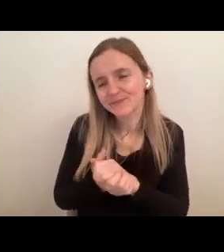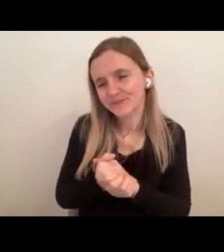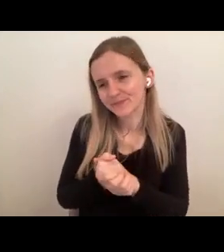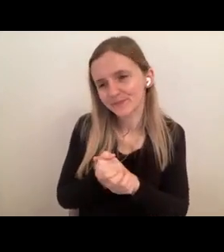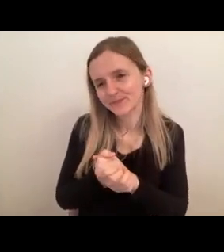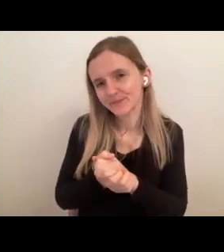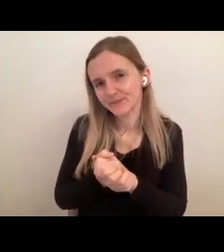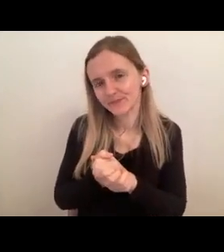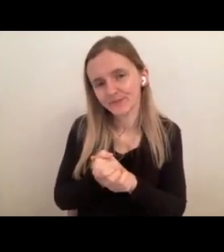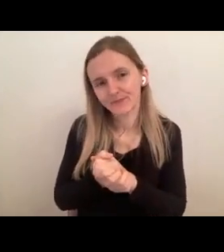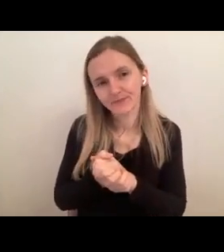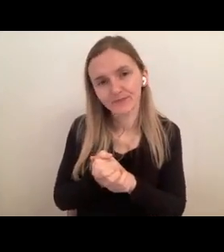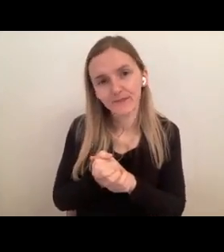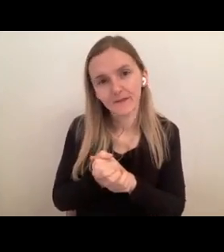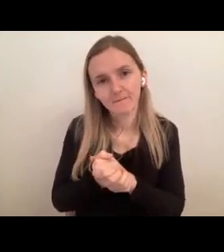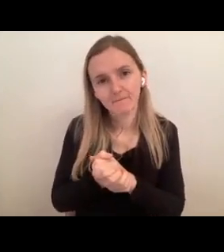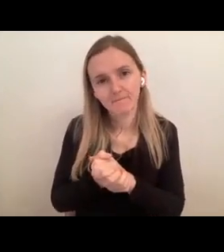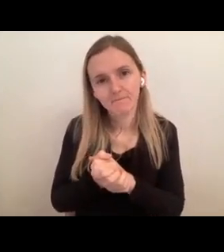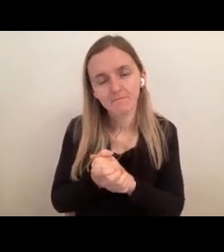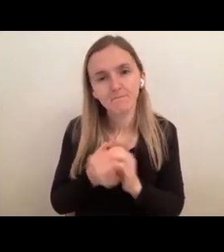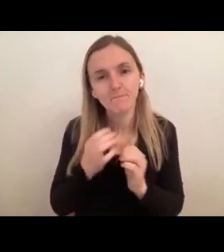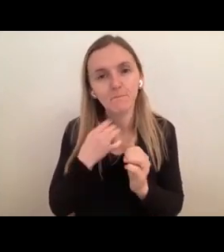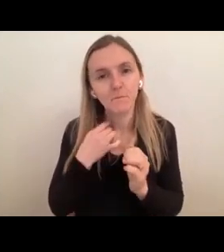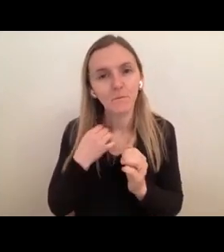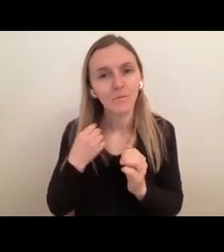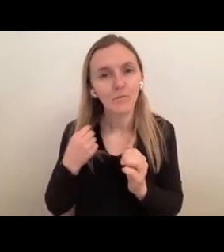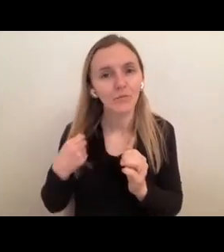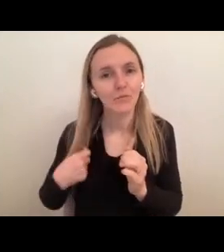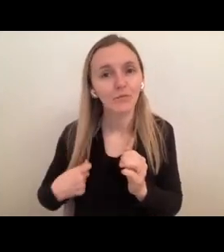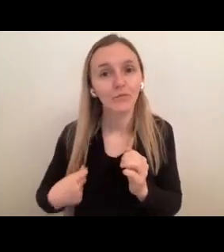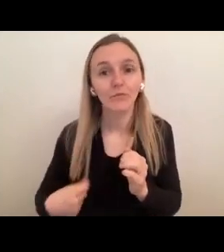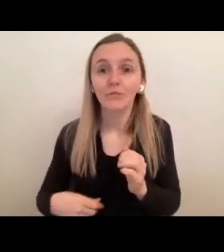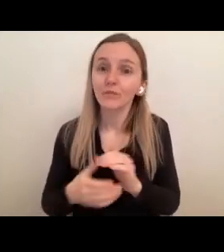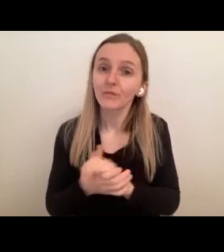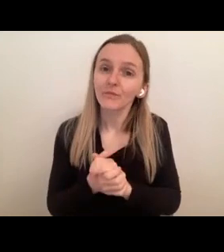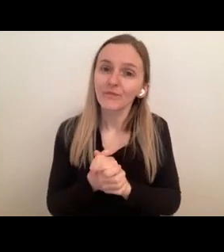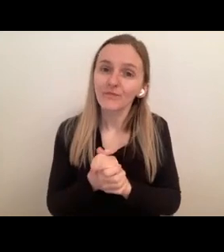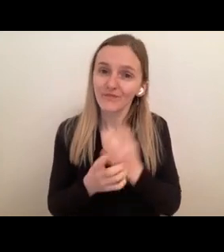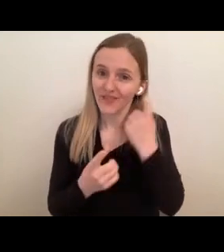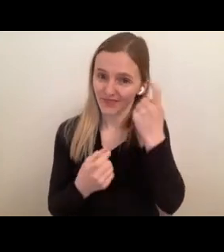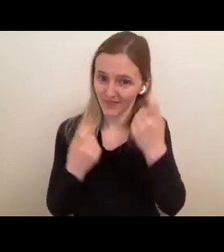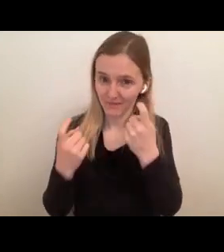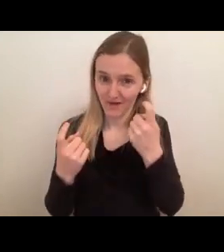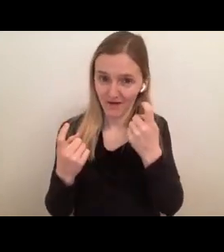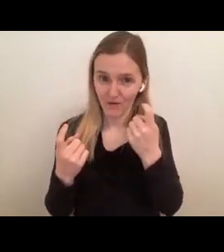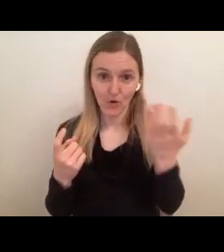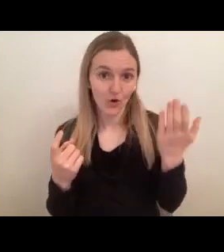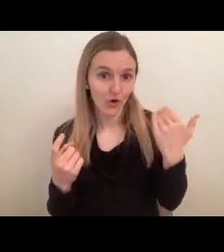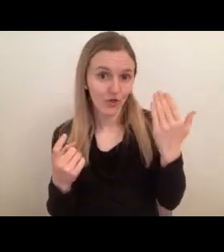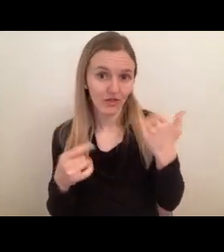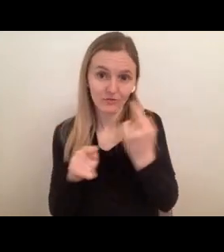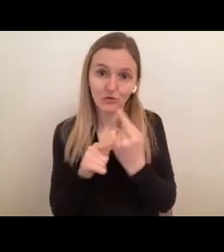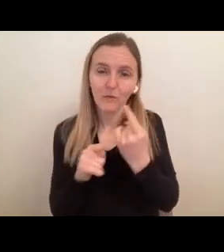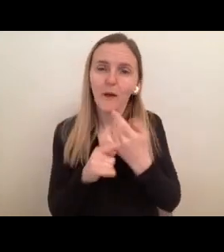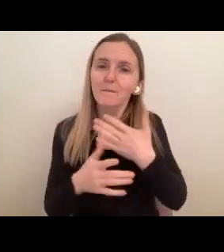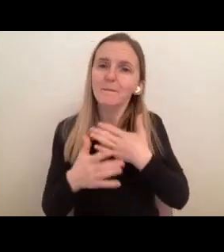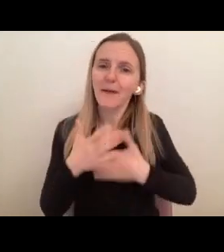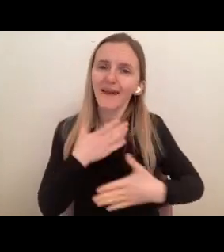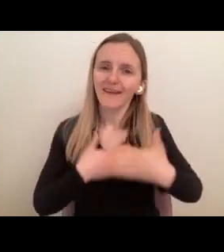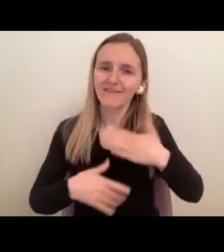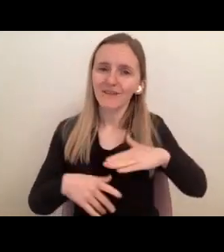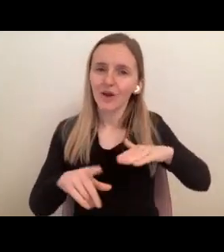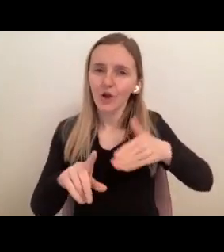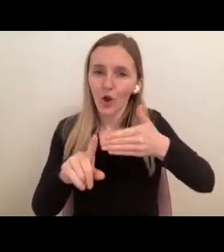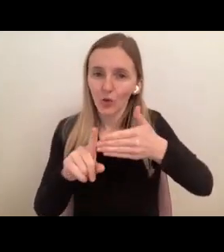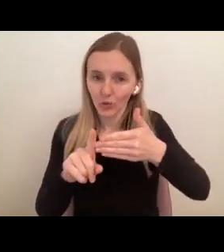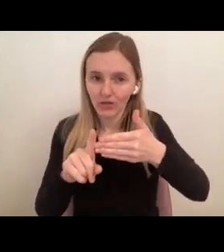definitely coming at it from, you know, when we were talking about sort of those behavior goals, we're sort of reframing